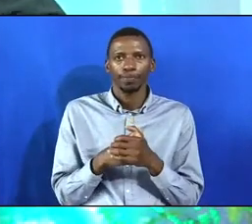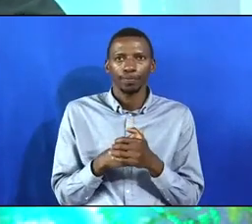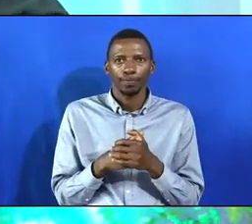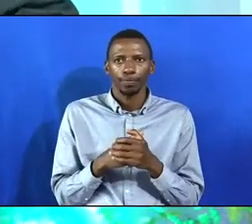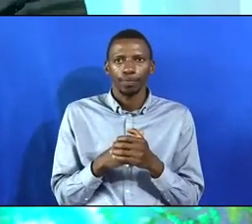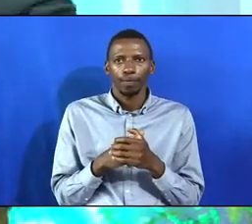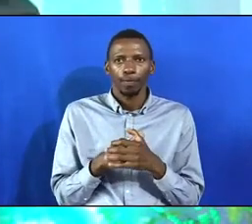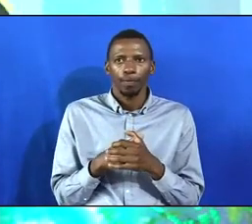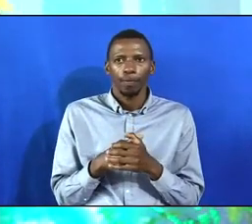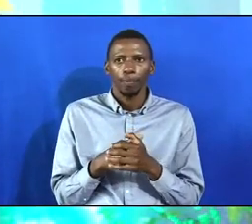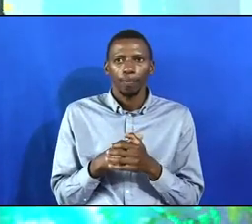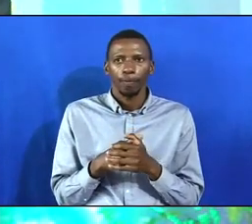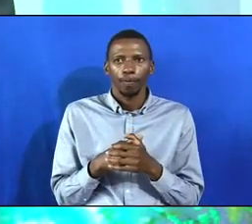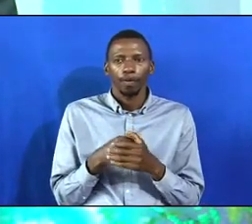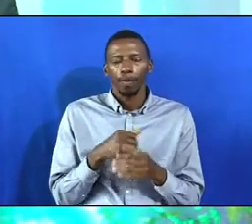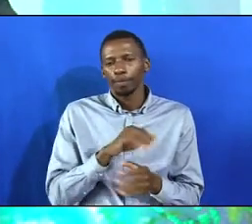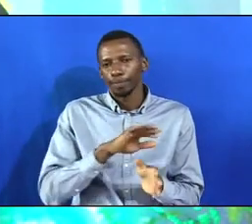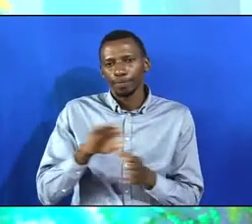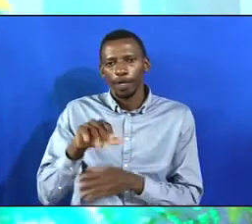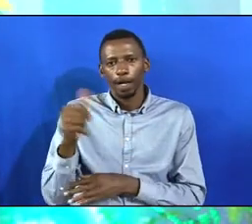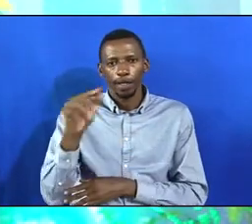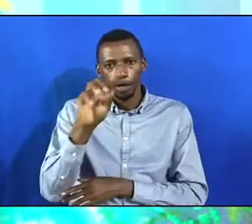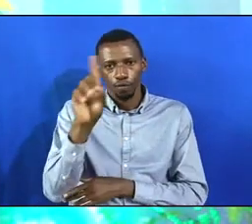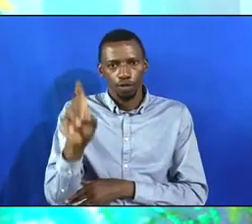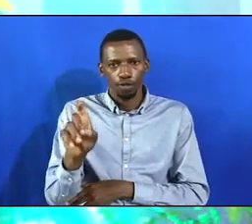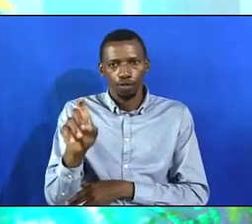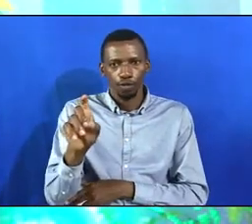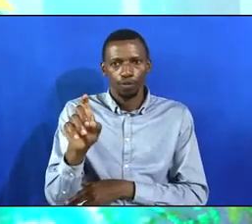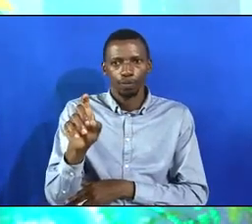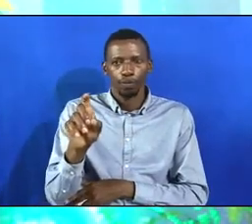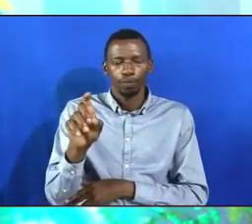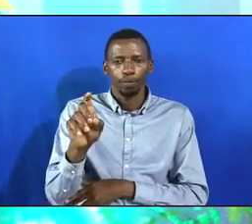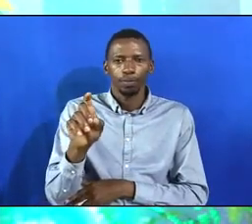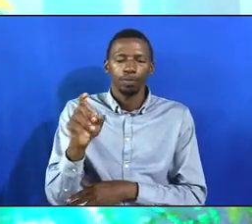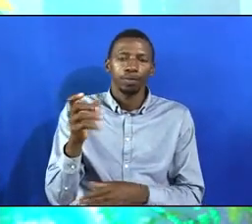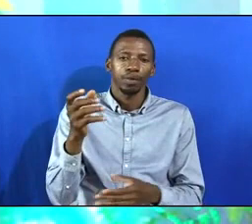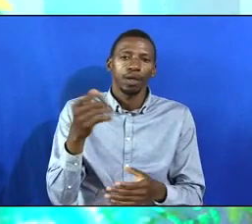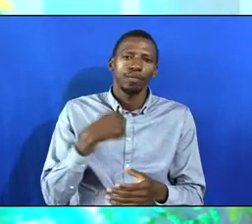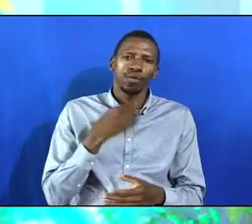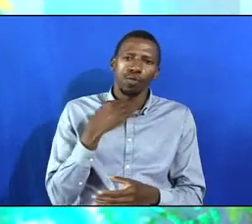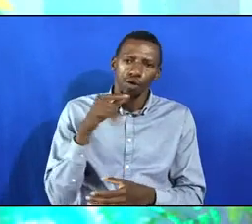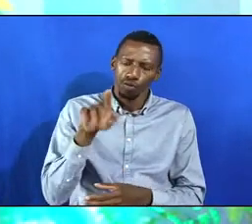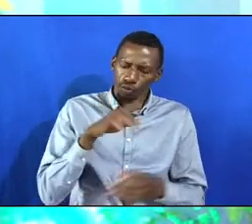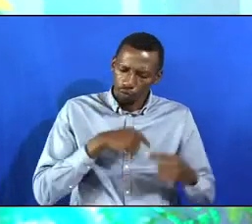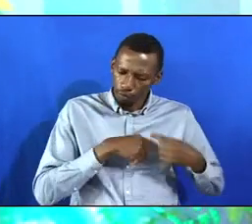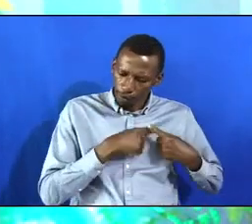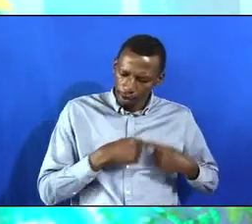Okay, hands down. I have another question. Possibly, and I want you to be honest,